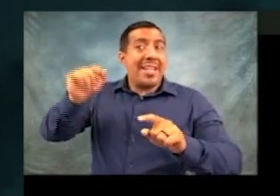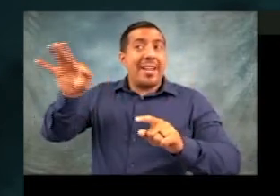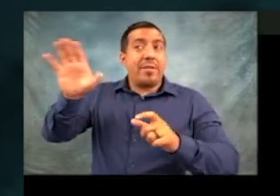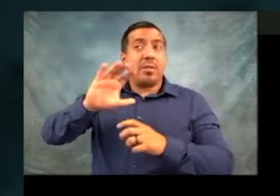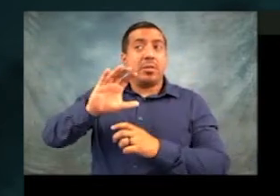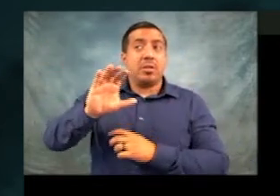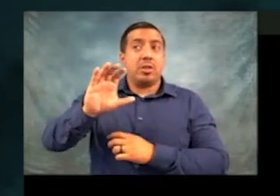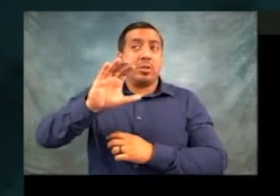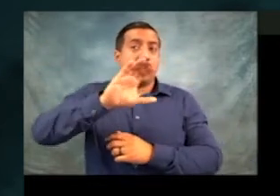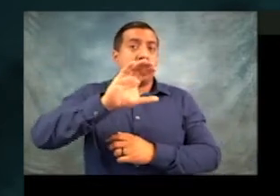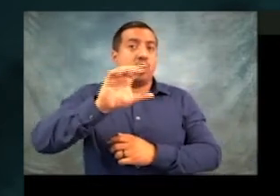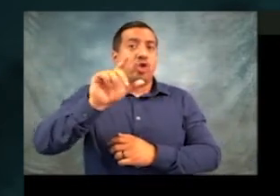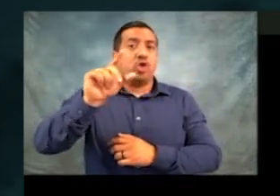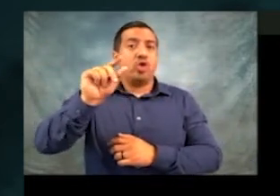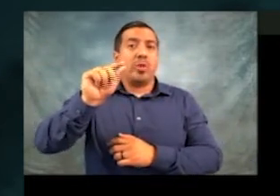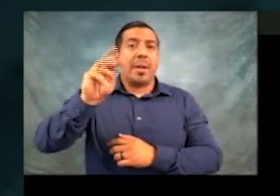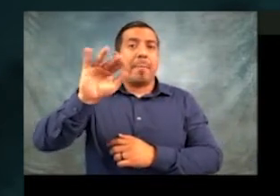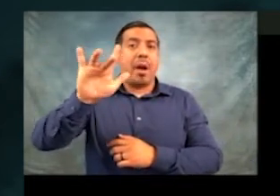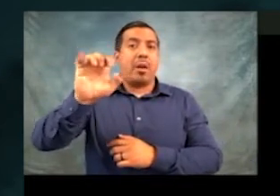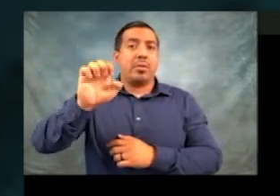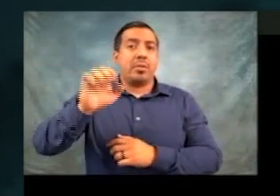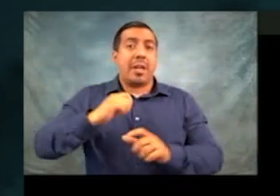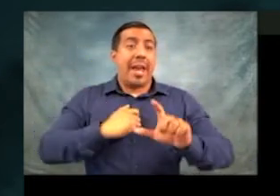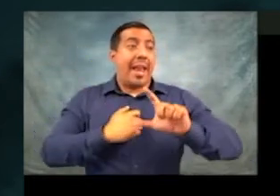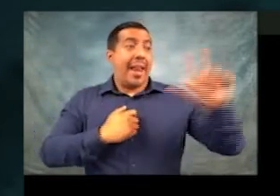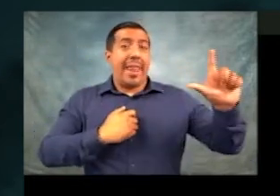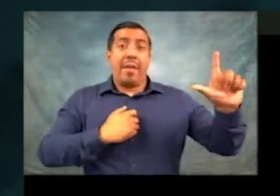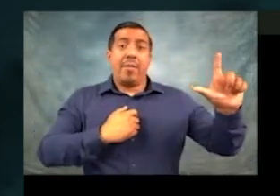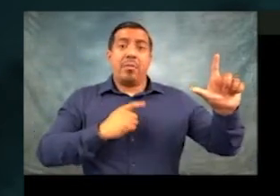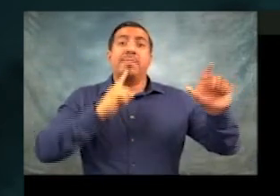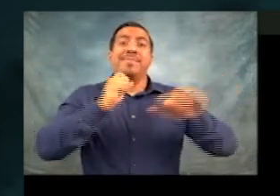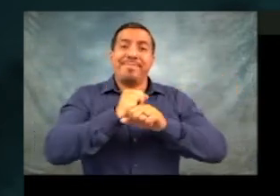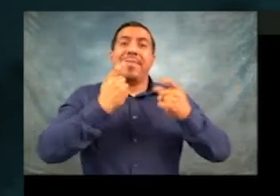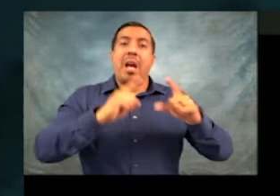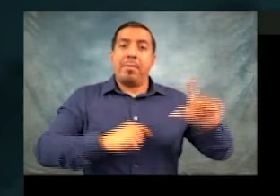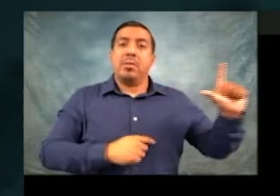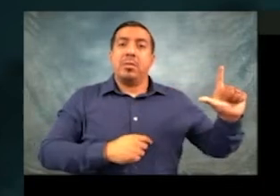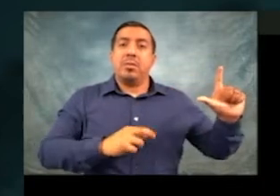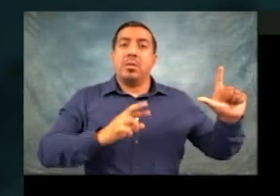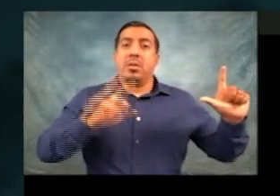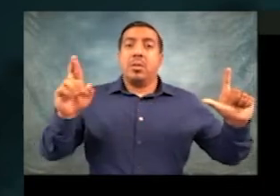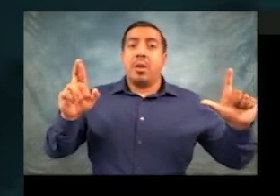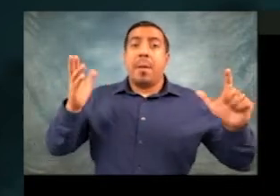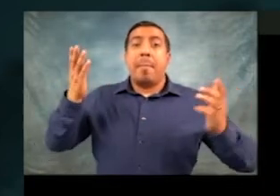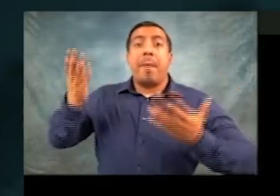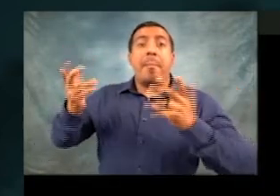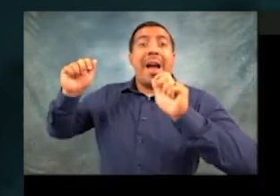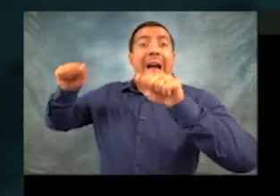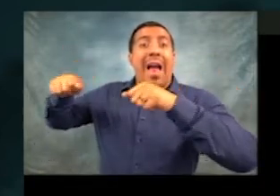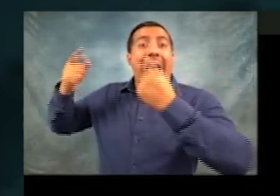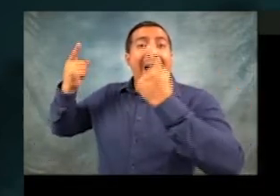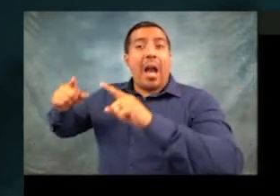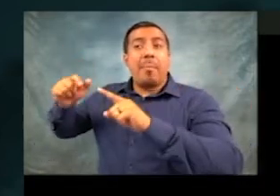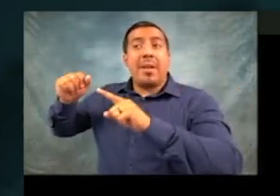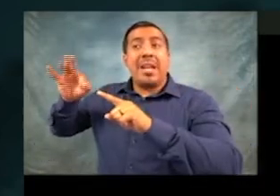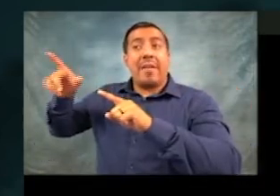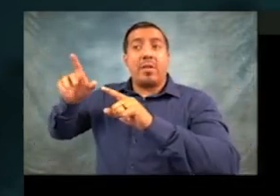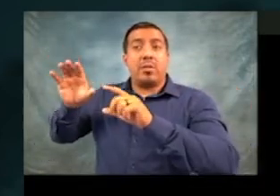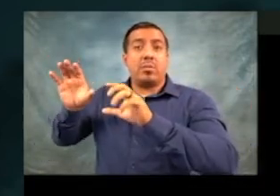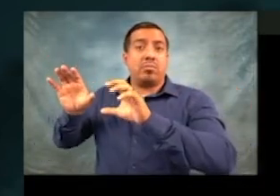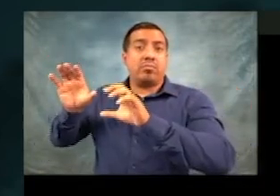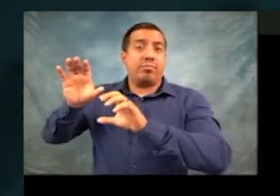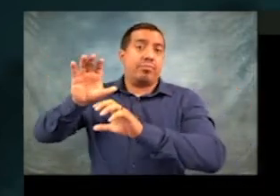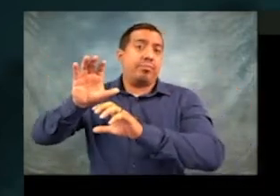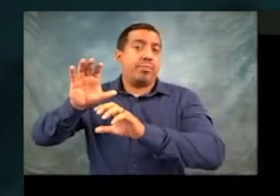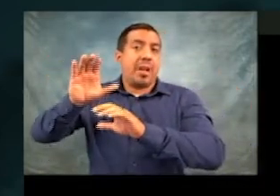miles. So the left is what happened. The right is what could have happened if Laura would have shifted west